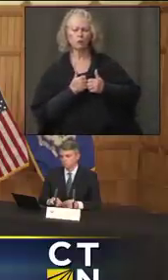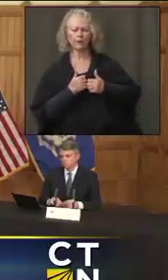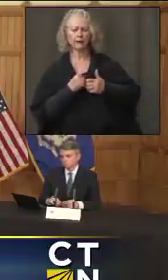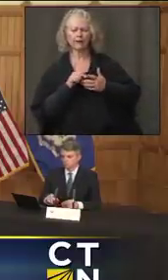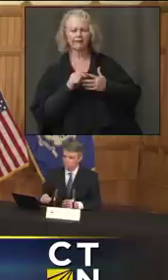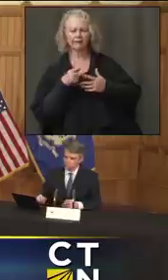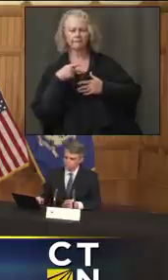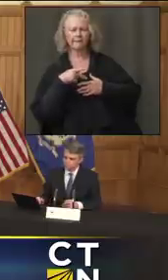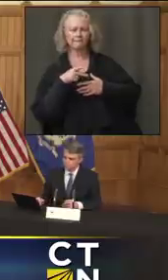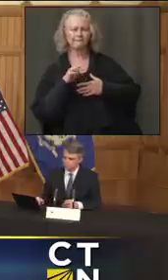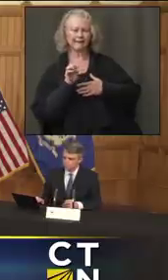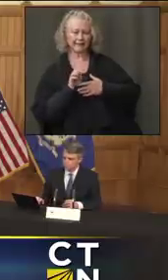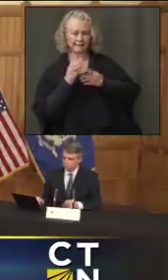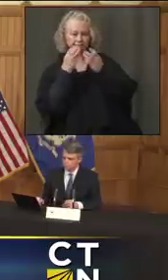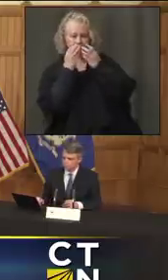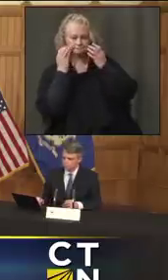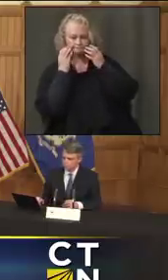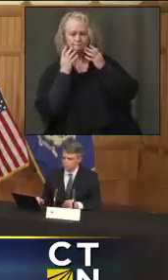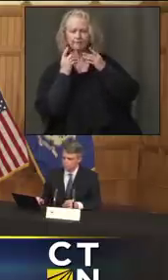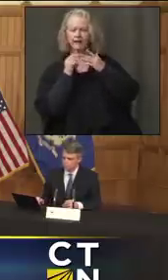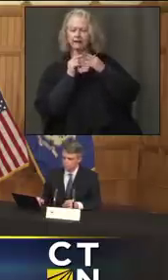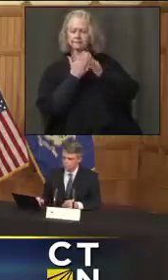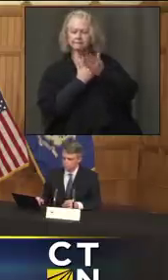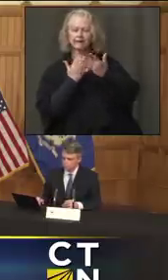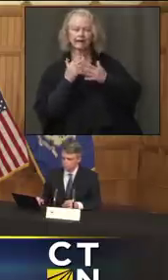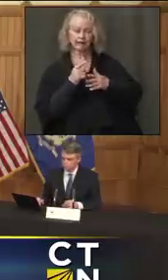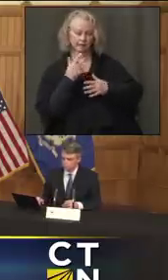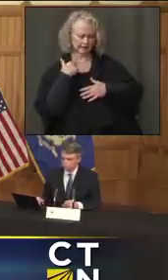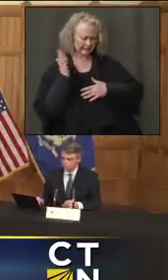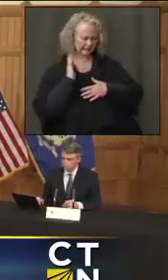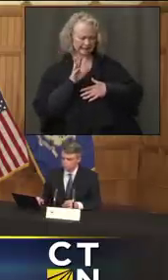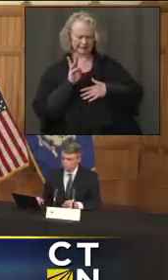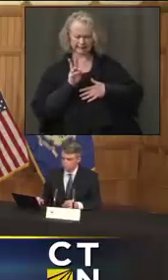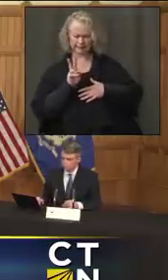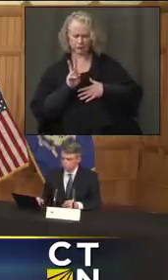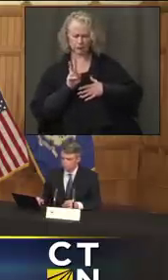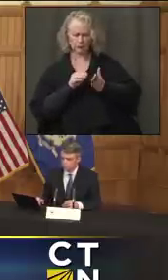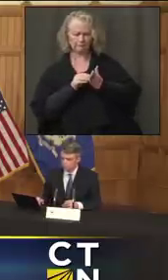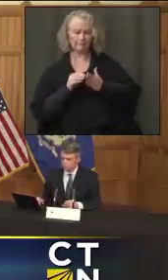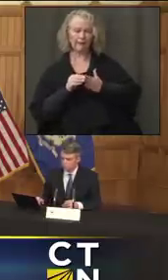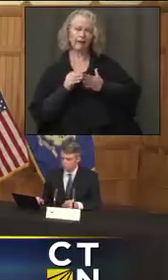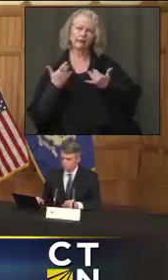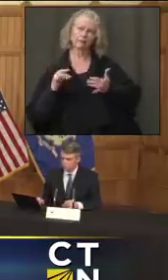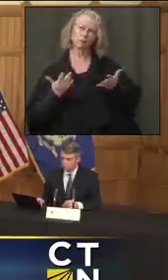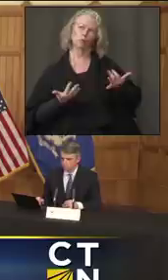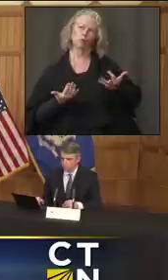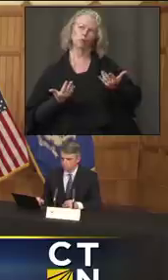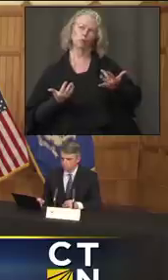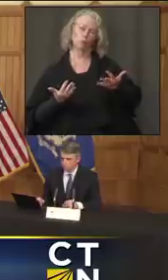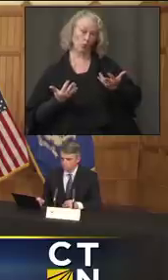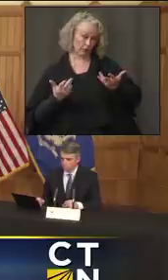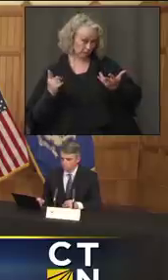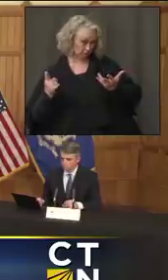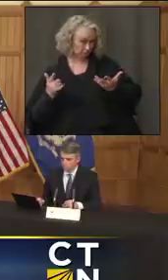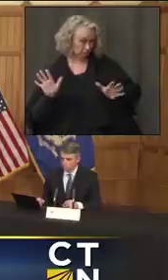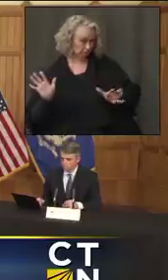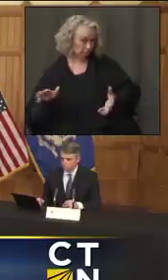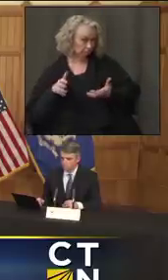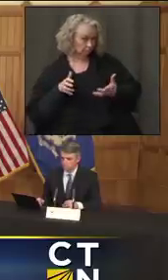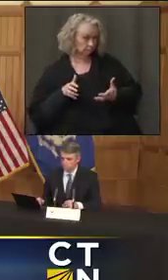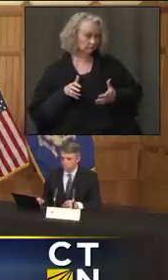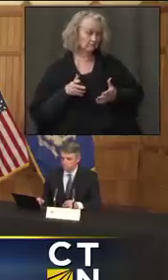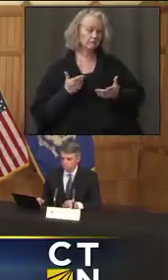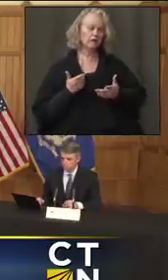PPE? There on Friday when we spoke, it was 62 million in outstanding orders. Have those been fulfilled?